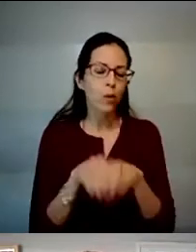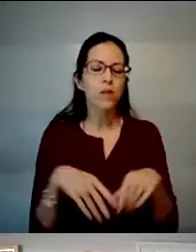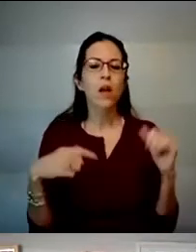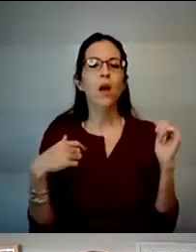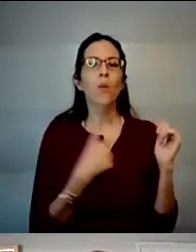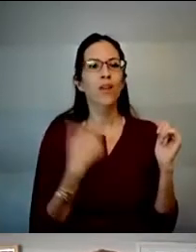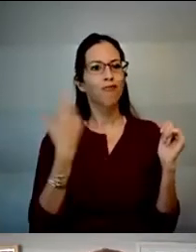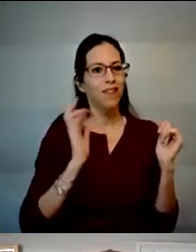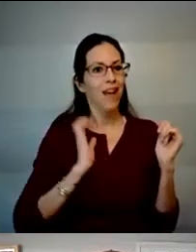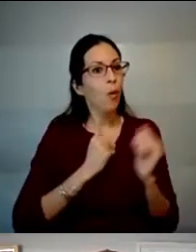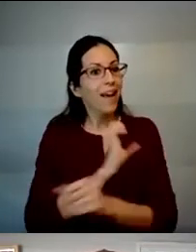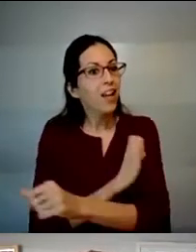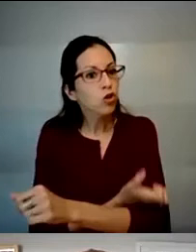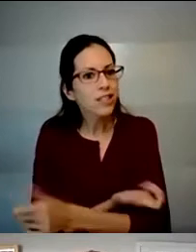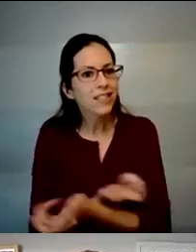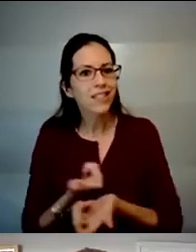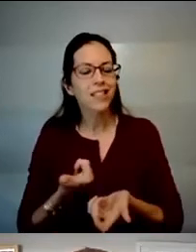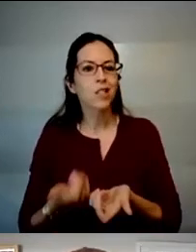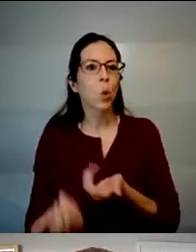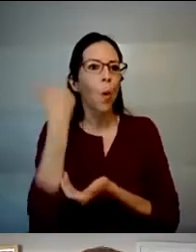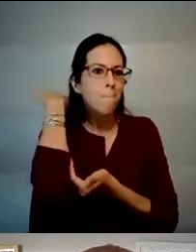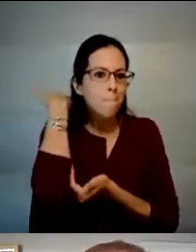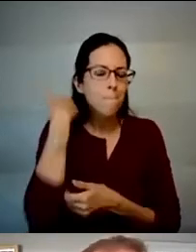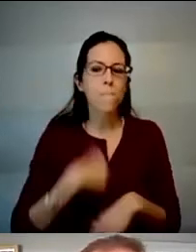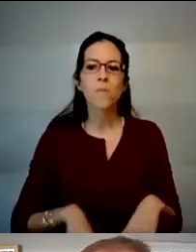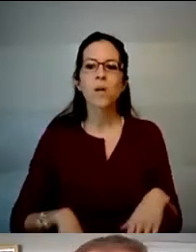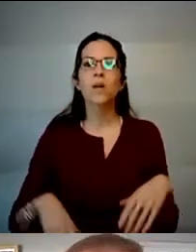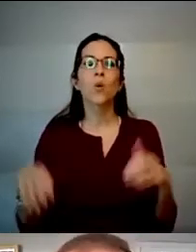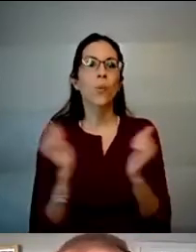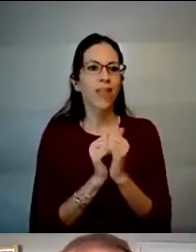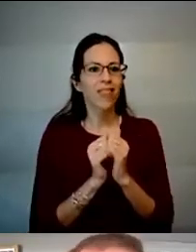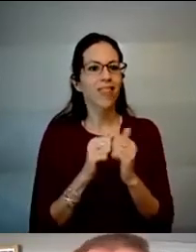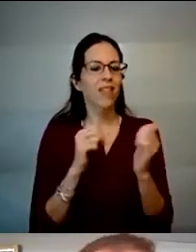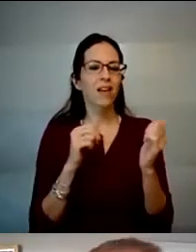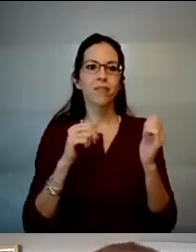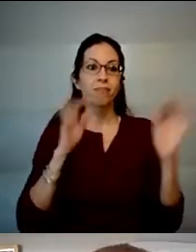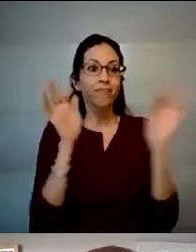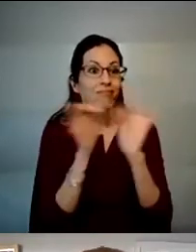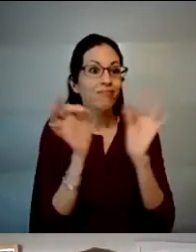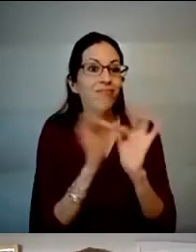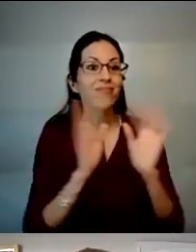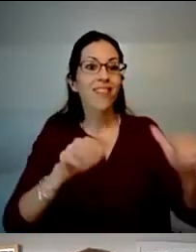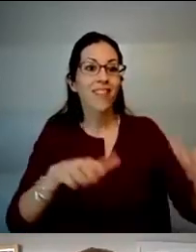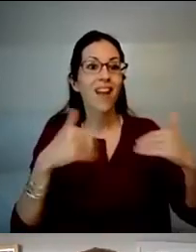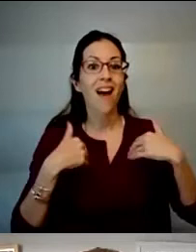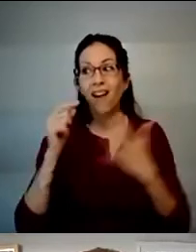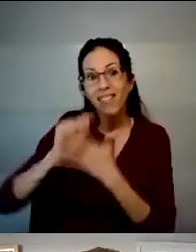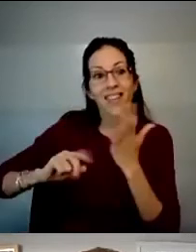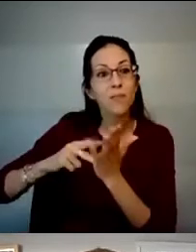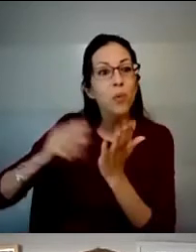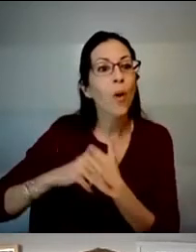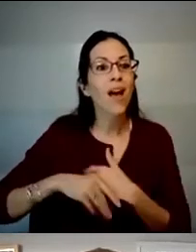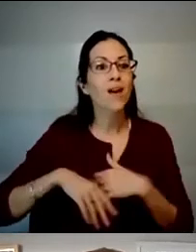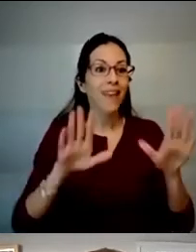is taken up messaging, programming that's rolling out, you know, inviting our corporate partners